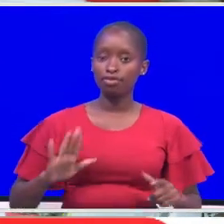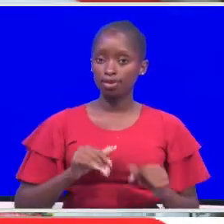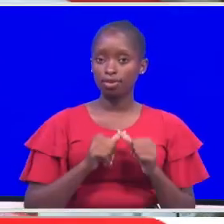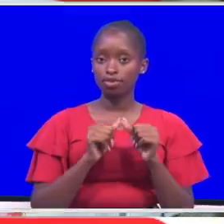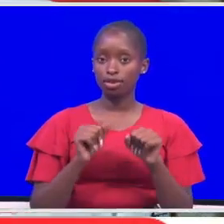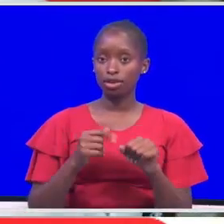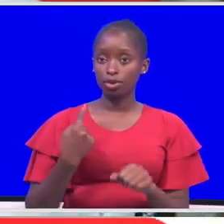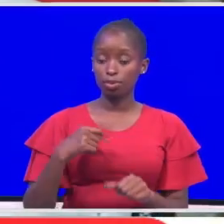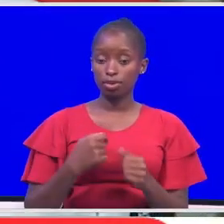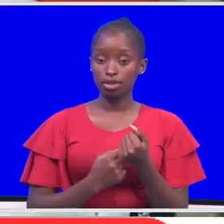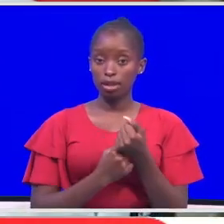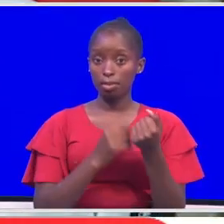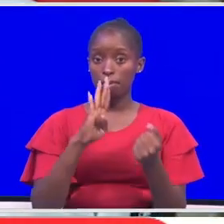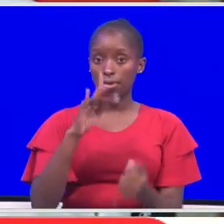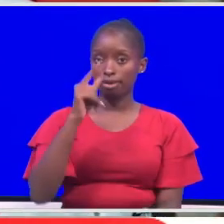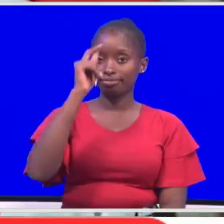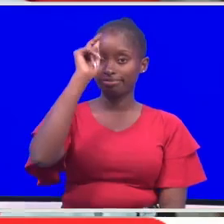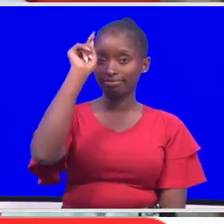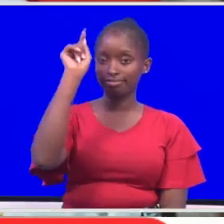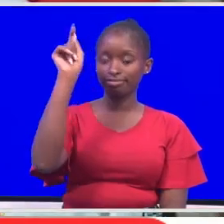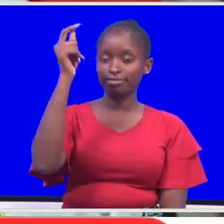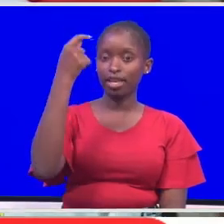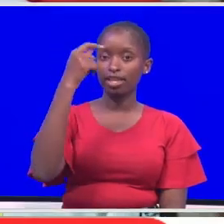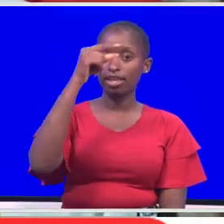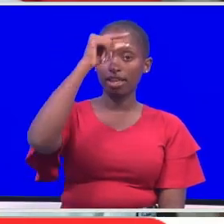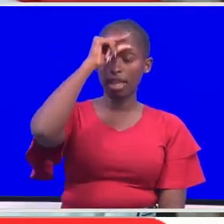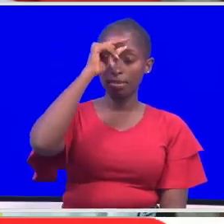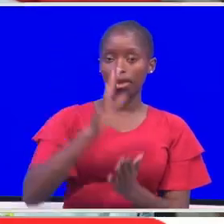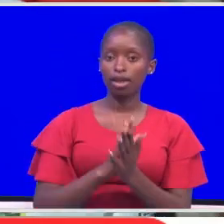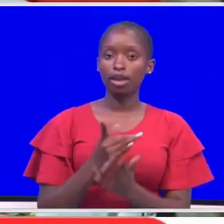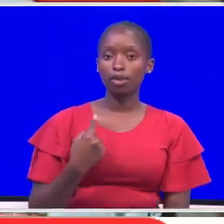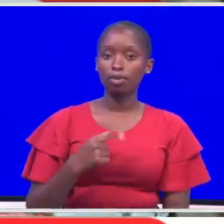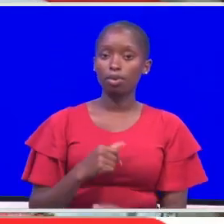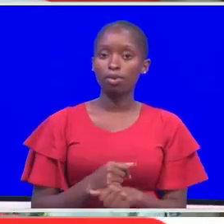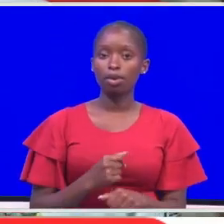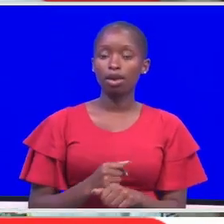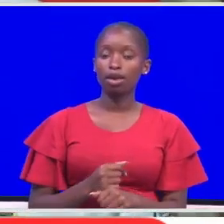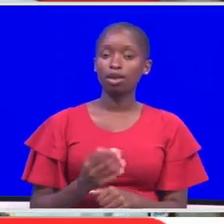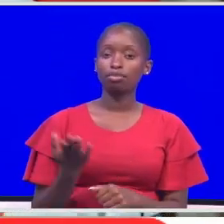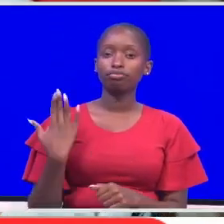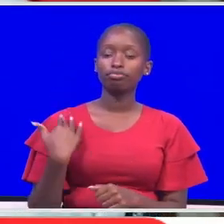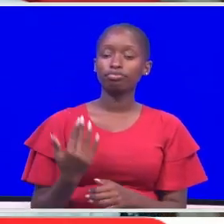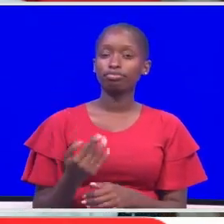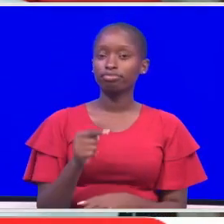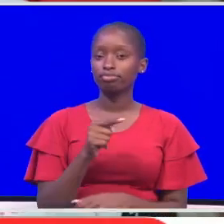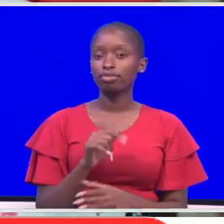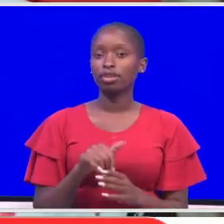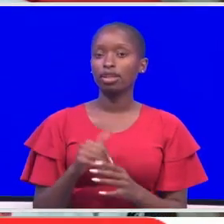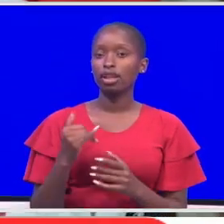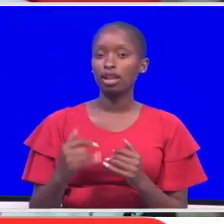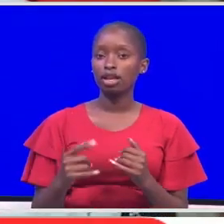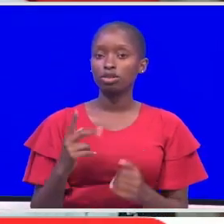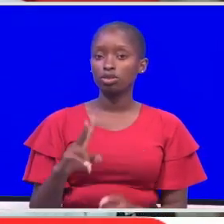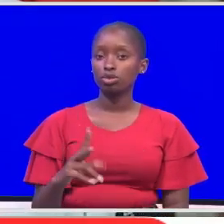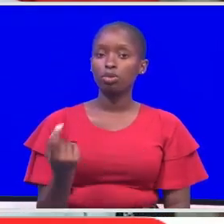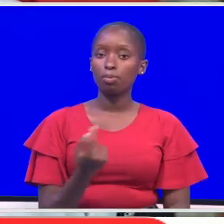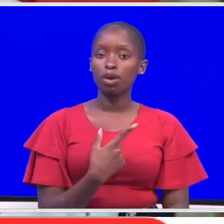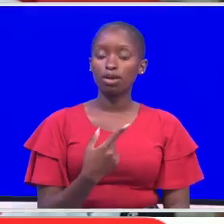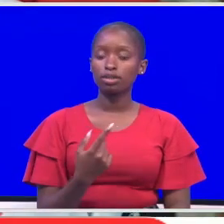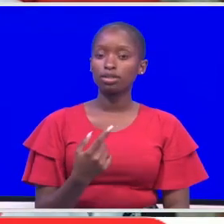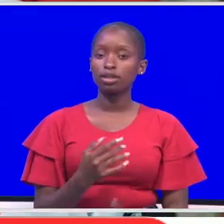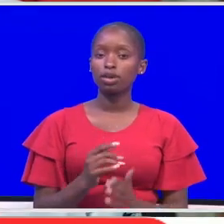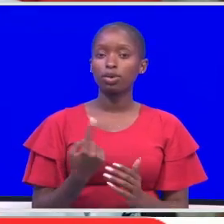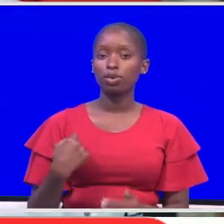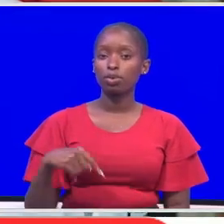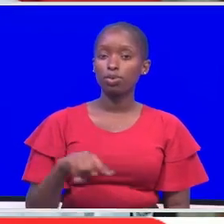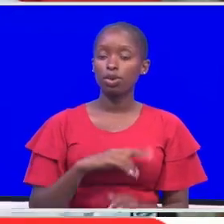government. And we have been working behind the scenes for the last 2 months. We are ready to go. Already we got